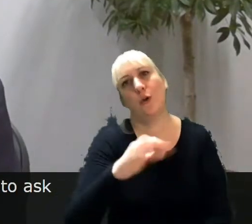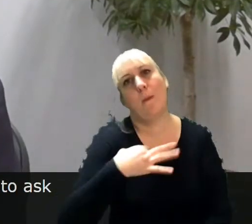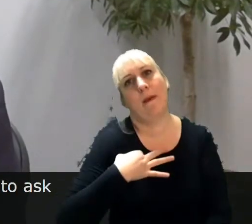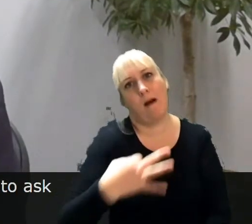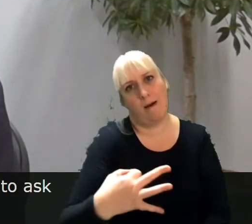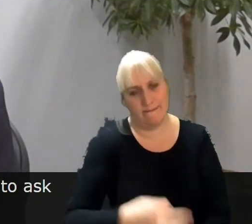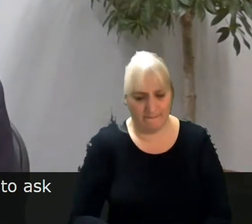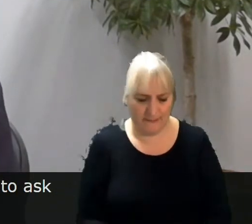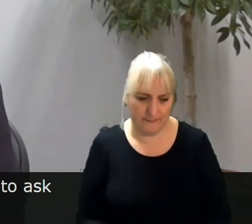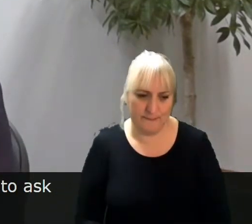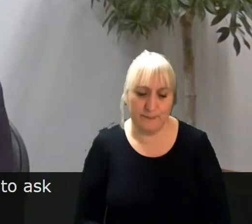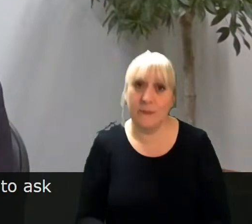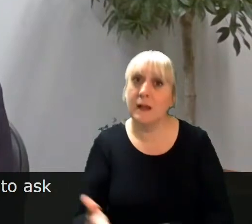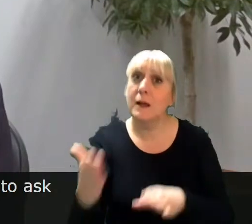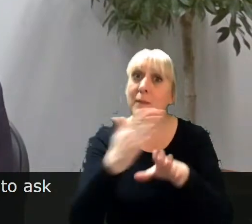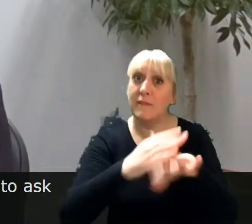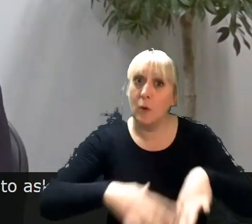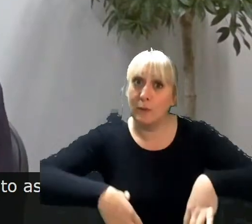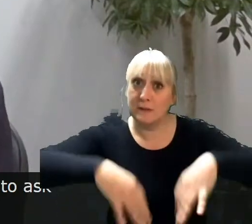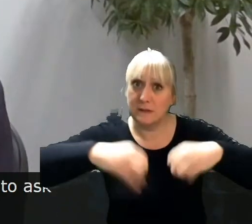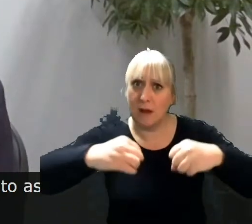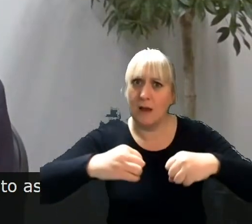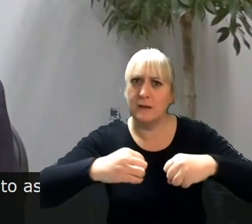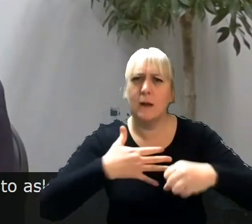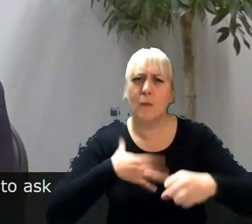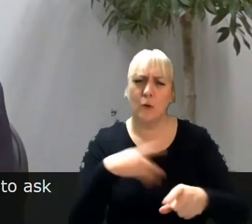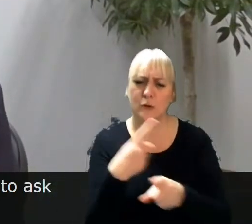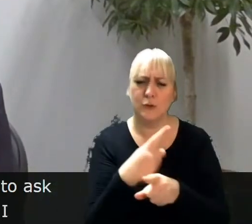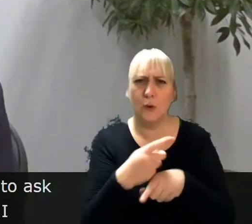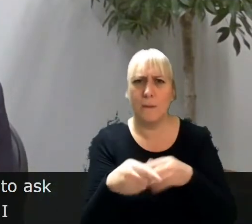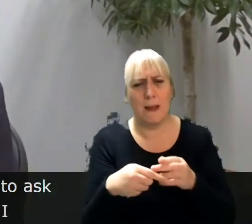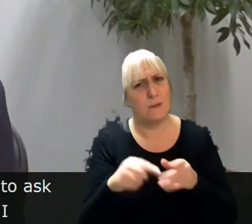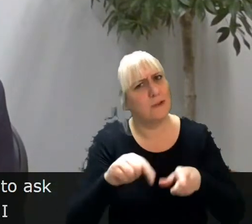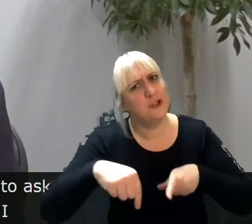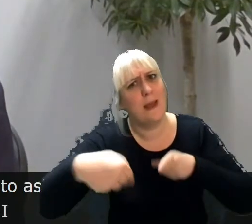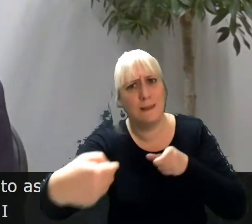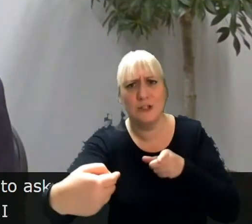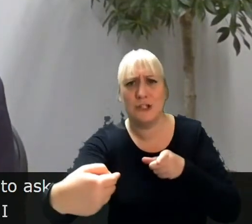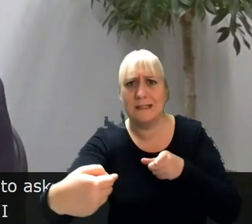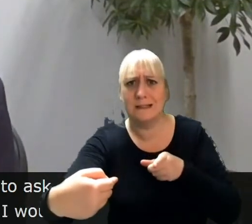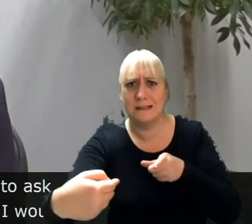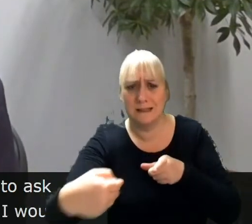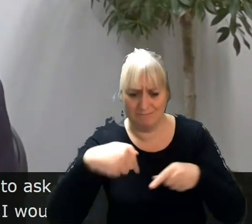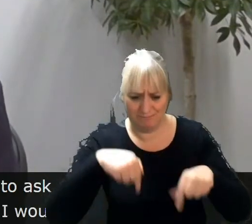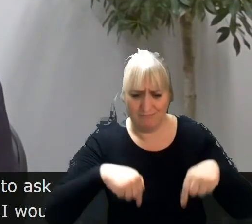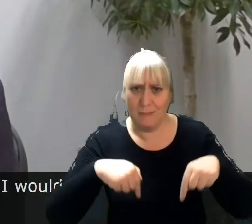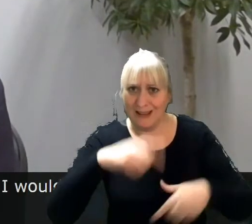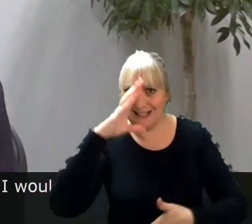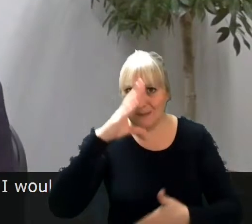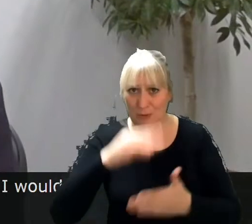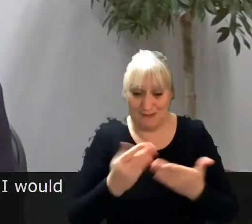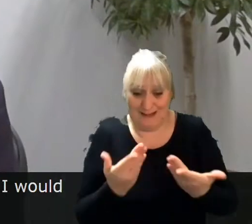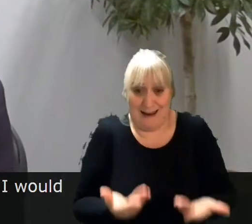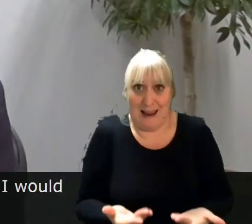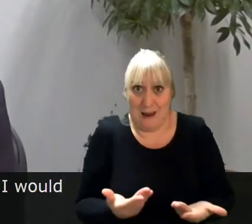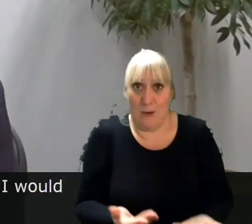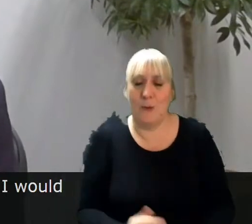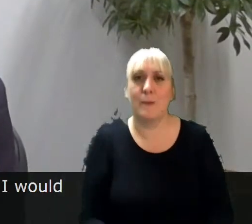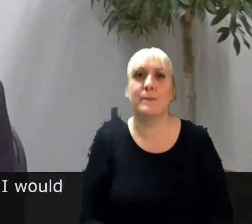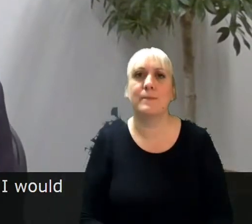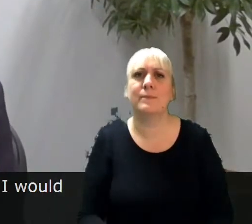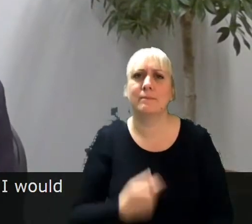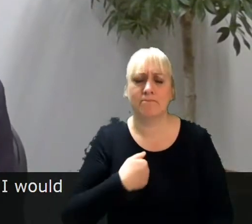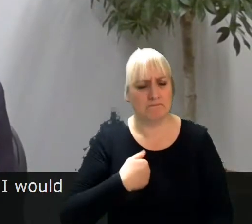I'd like to touch on some of the major challenges facing our city right now and why I'm more determined than ever